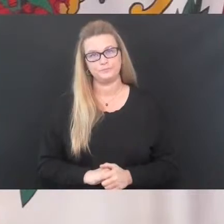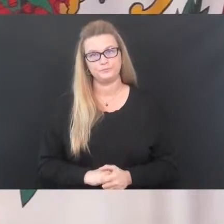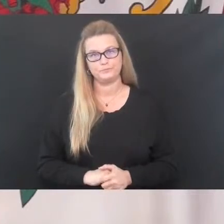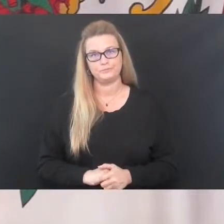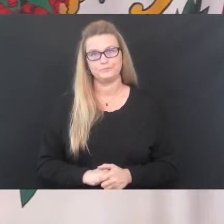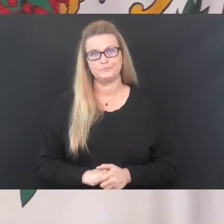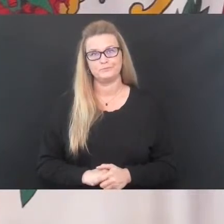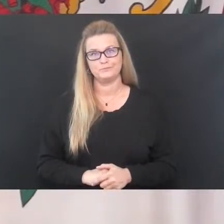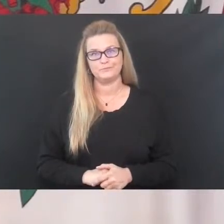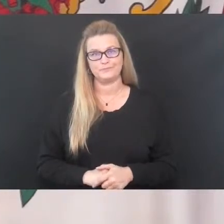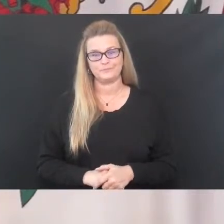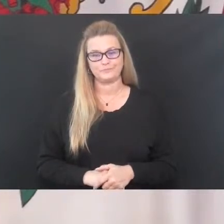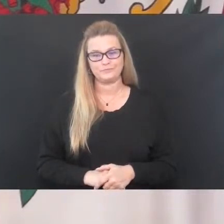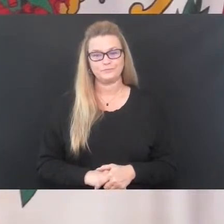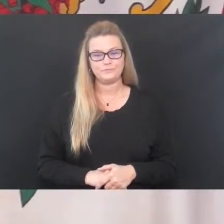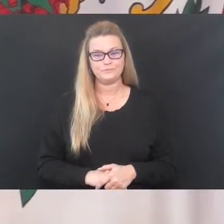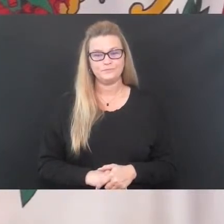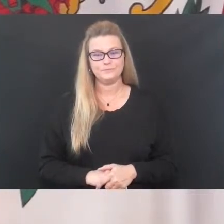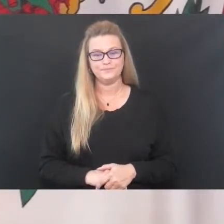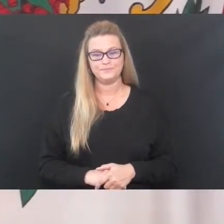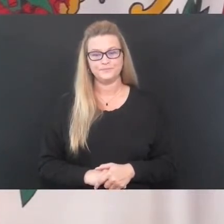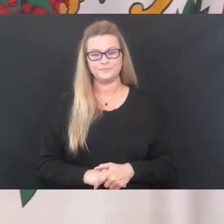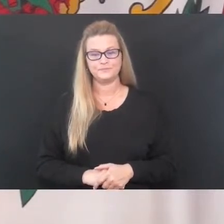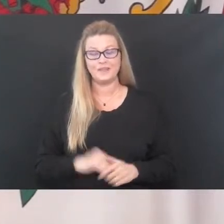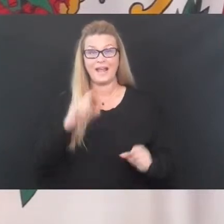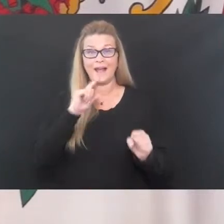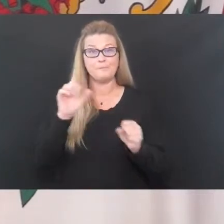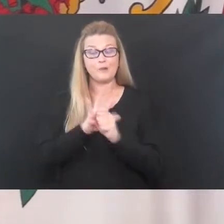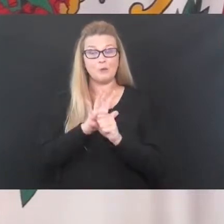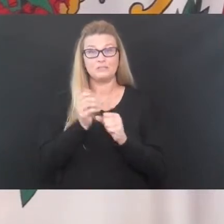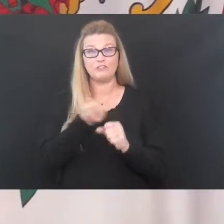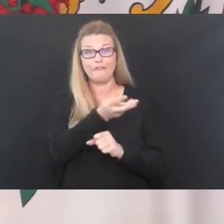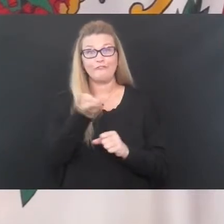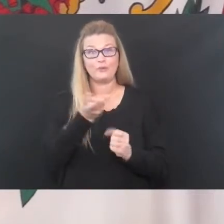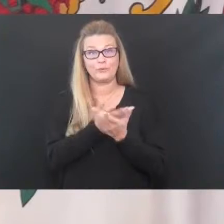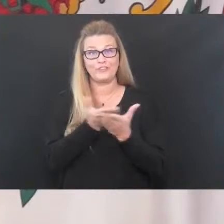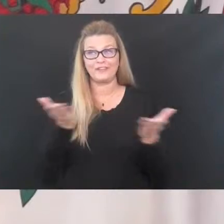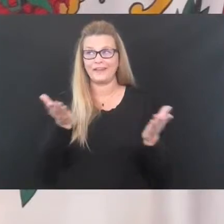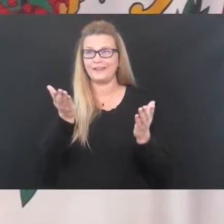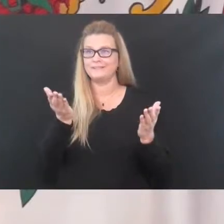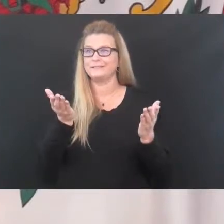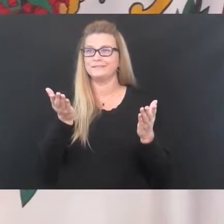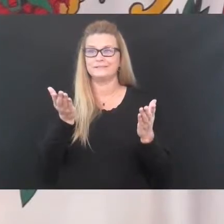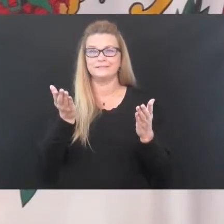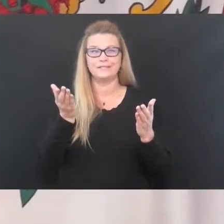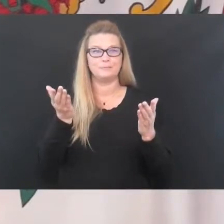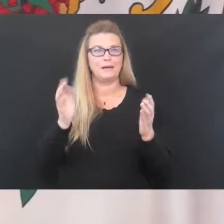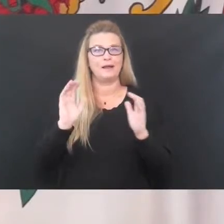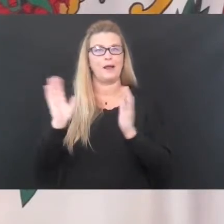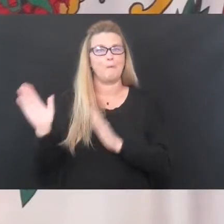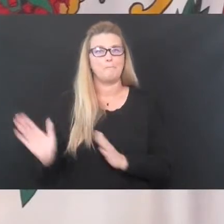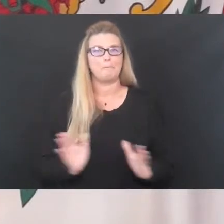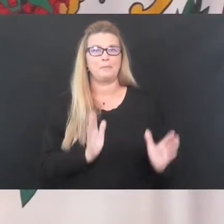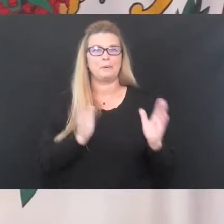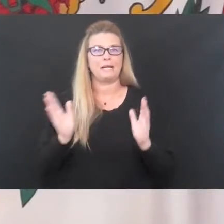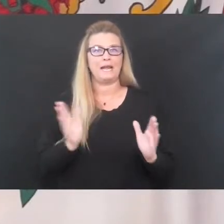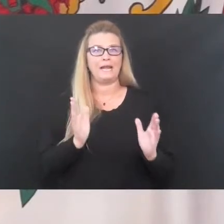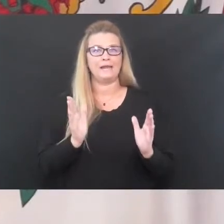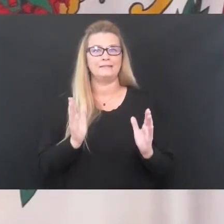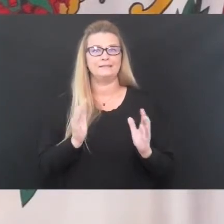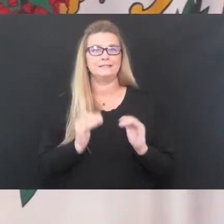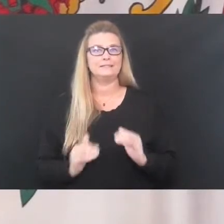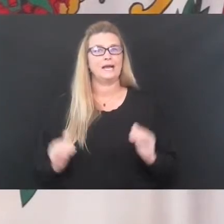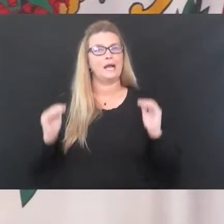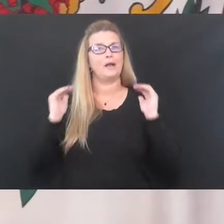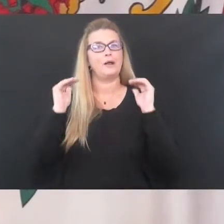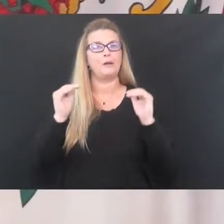You know, I promised you some things, you know, in regard to what we're going to do to try to amp up our